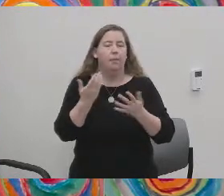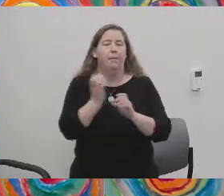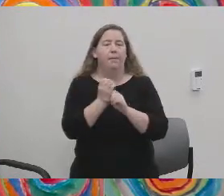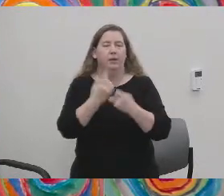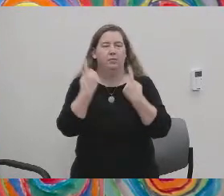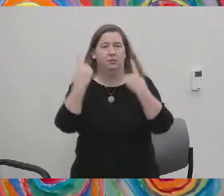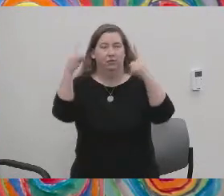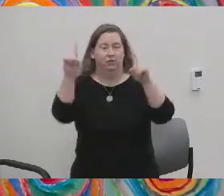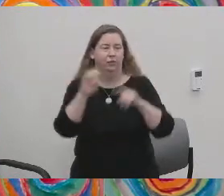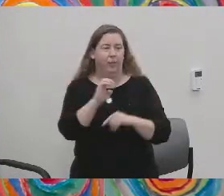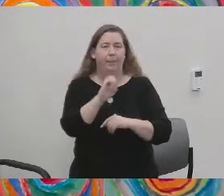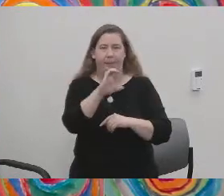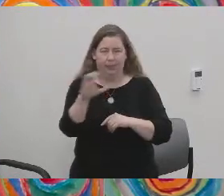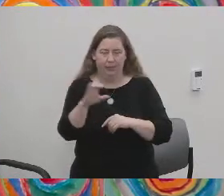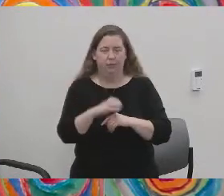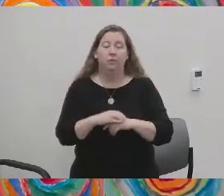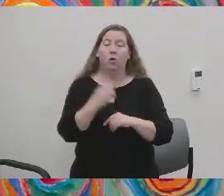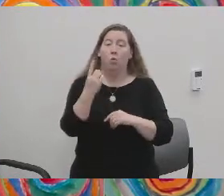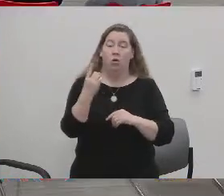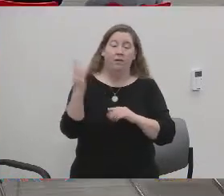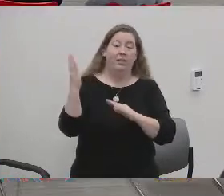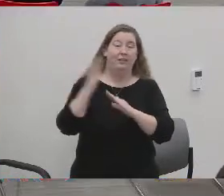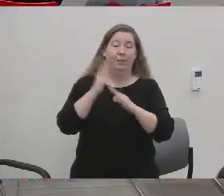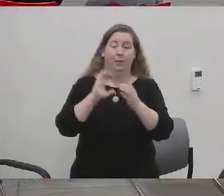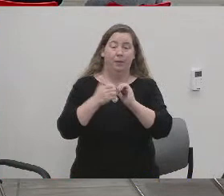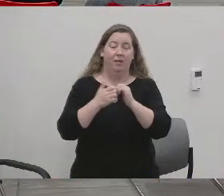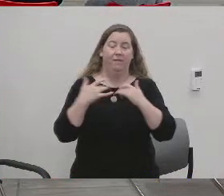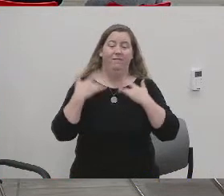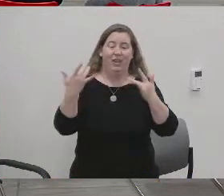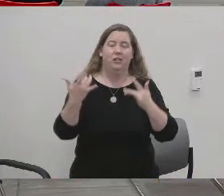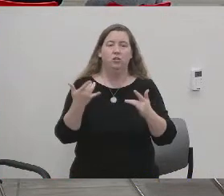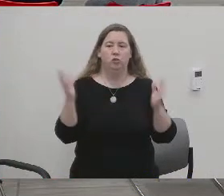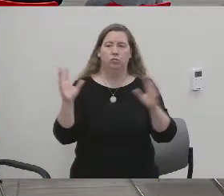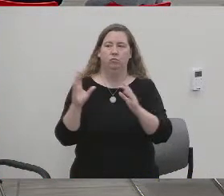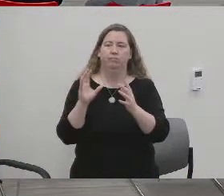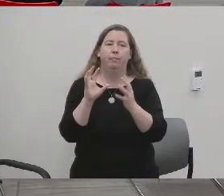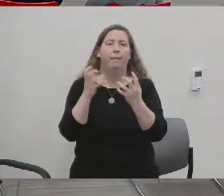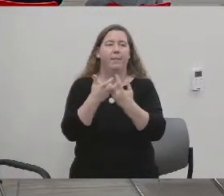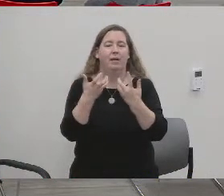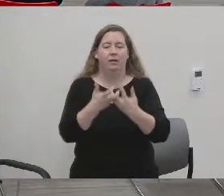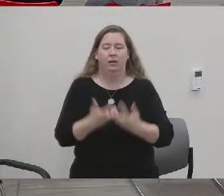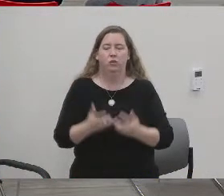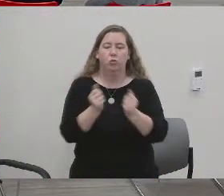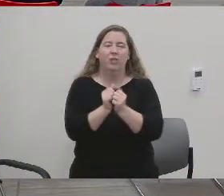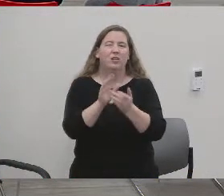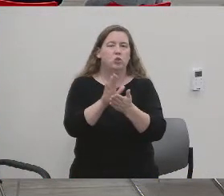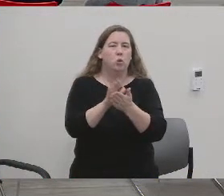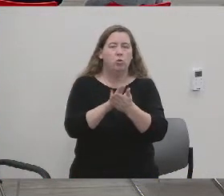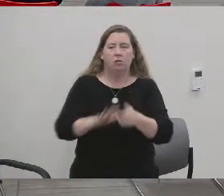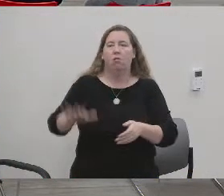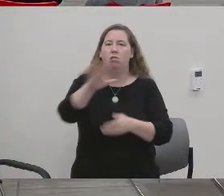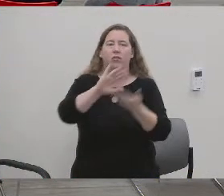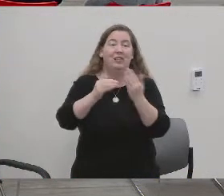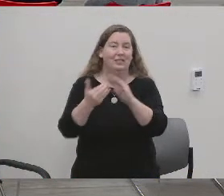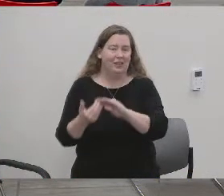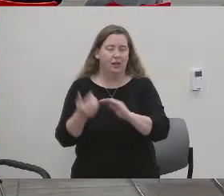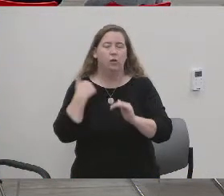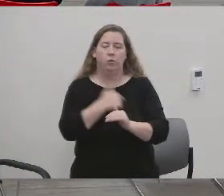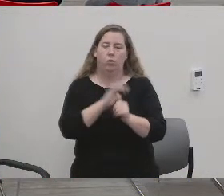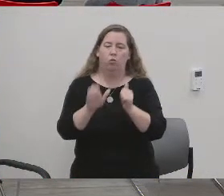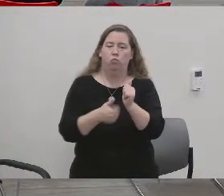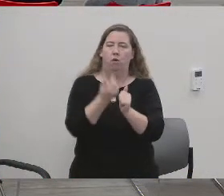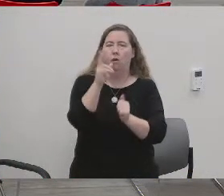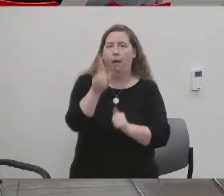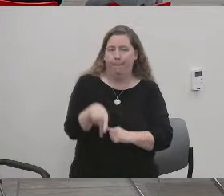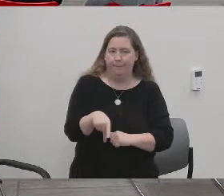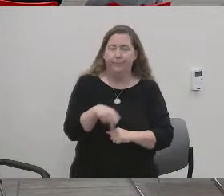Coaches Classic, which is one of the most competitive events, you match up at schools all over the city. Doesn't matter what size school you are. We were runner-up there, but we